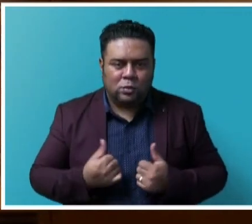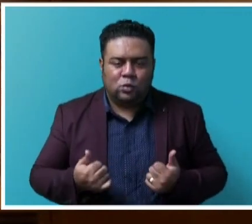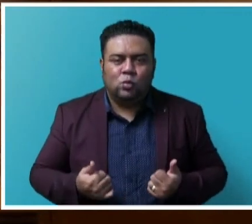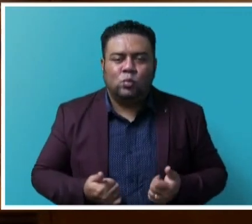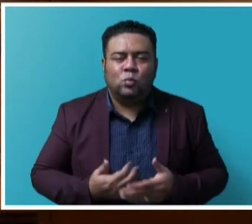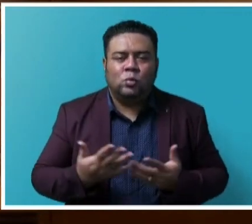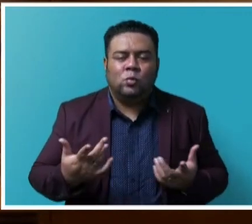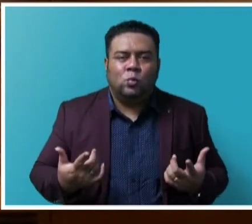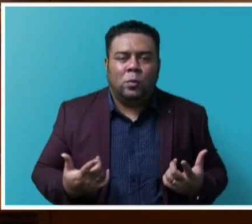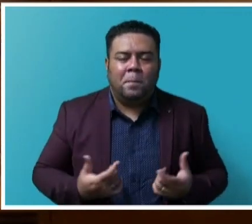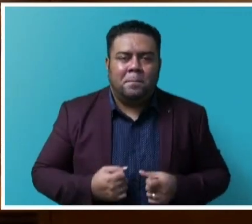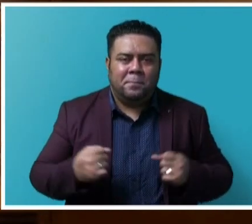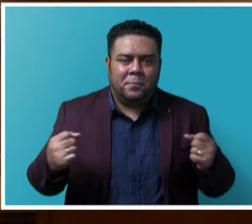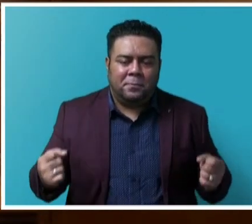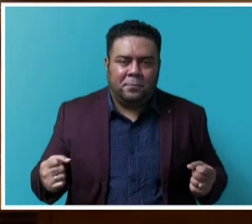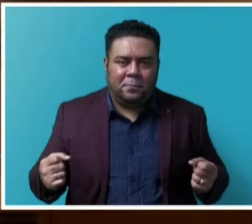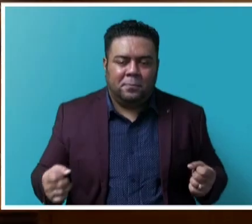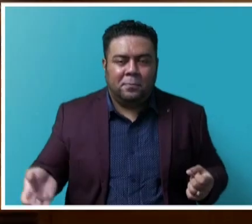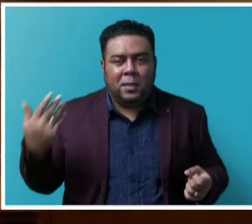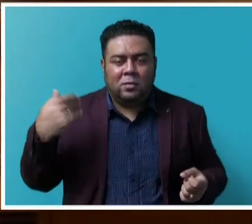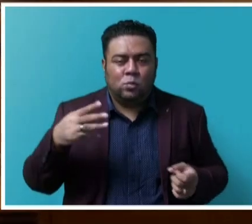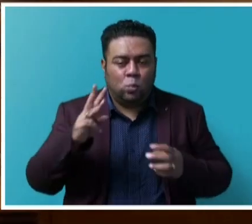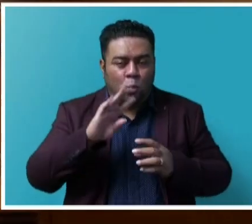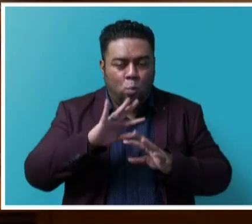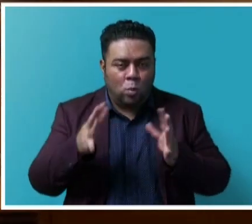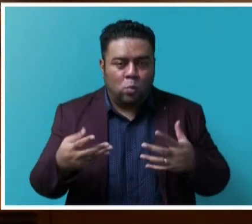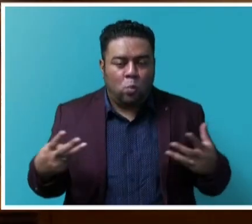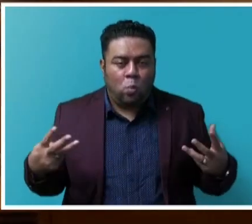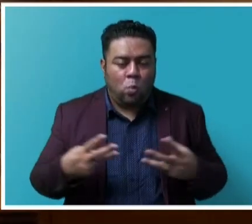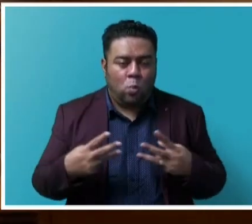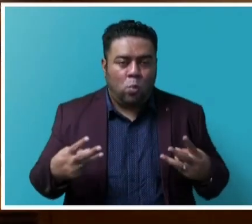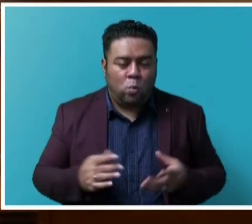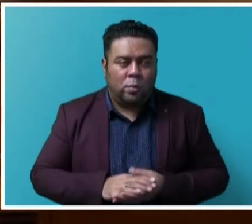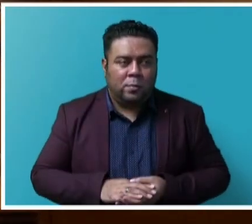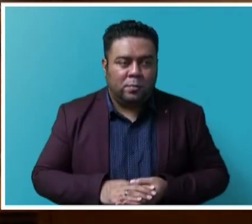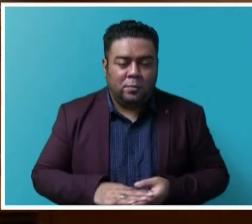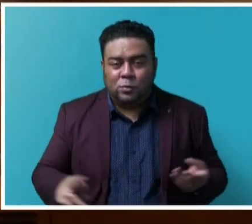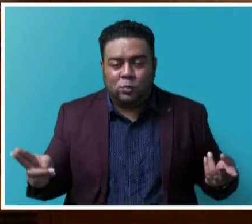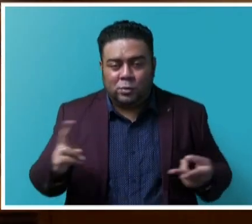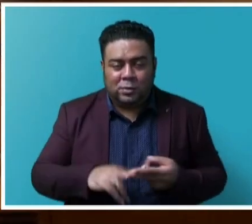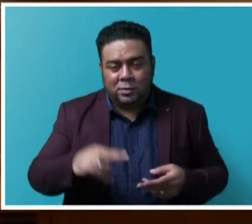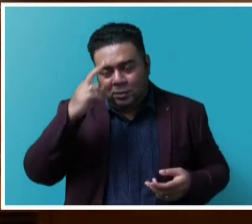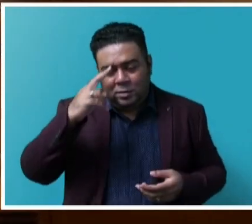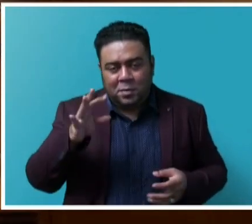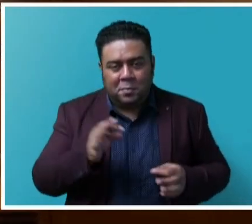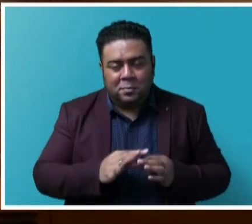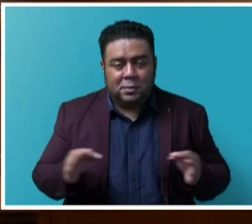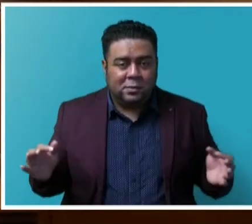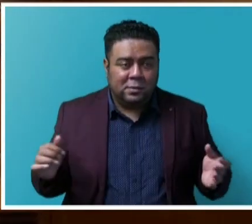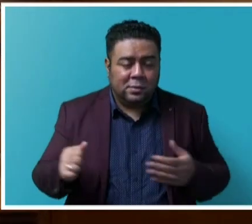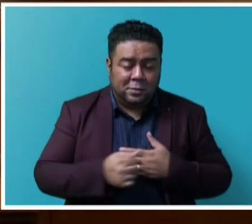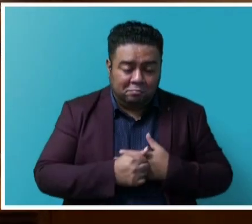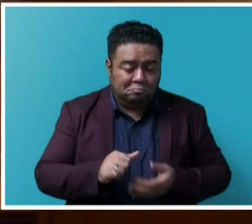great powers in the past world wars, Commonwealth wars, United Nations peacekeeping, and have so